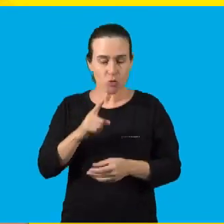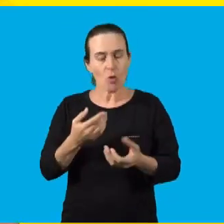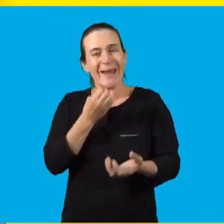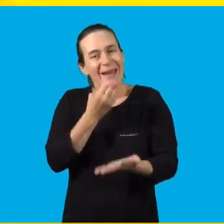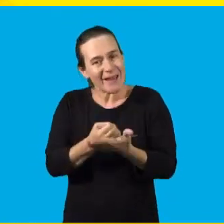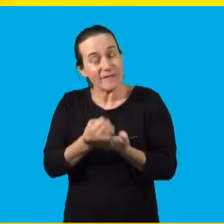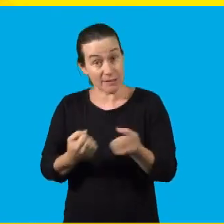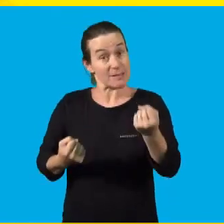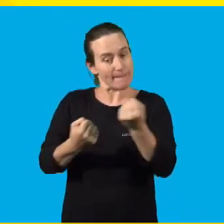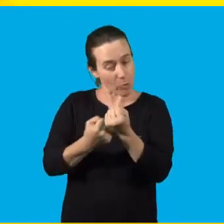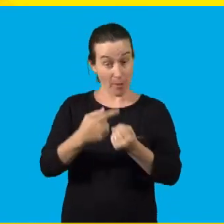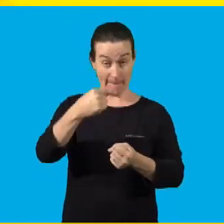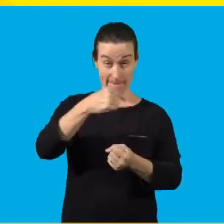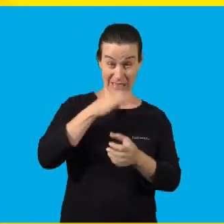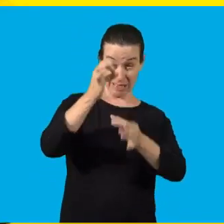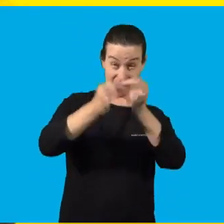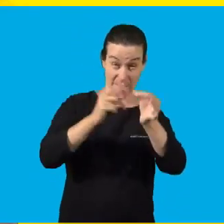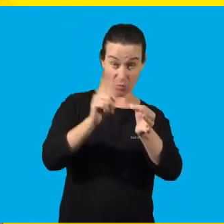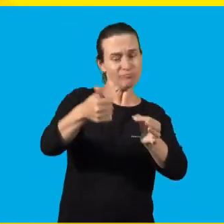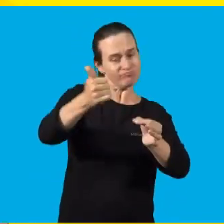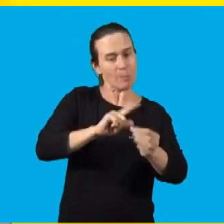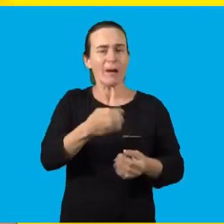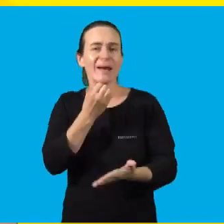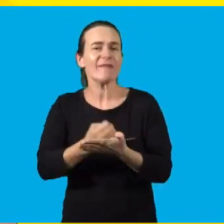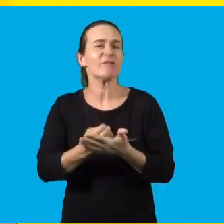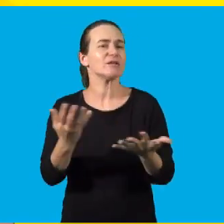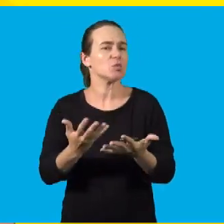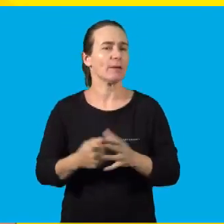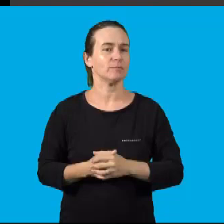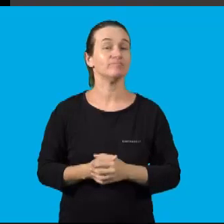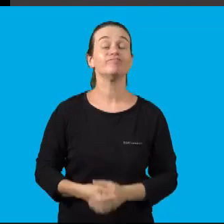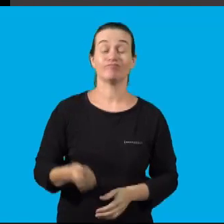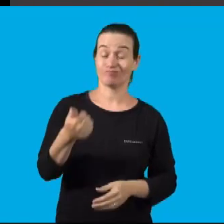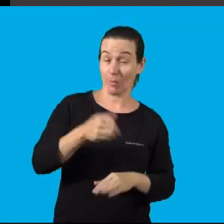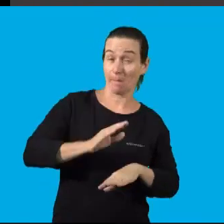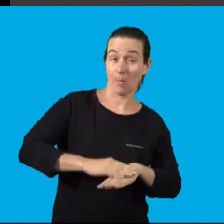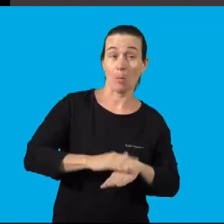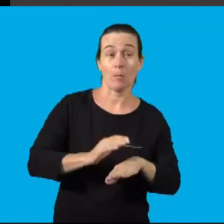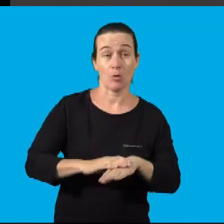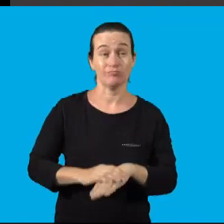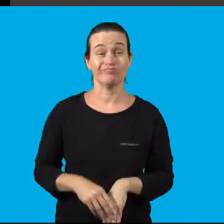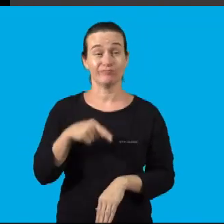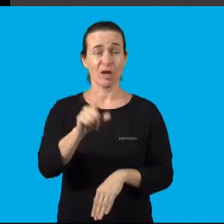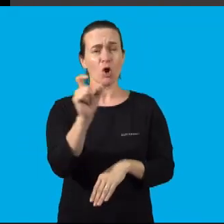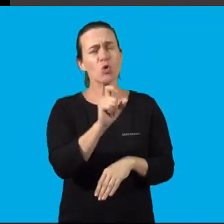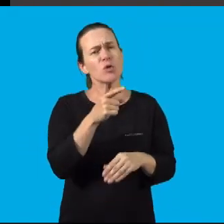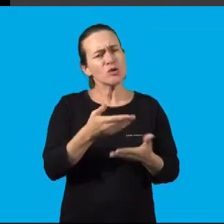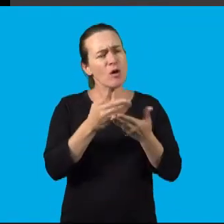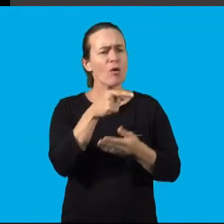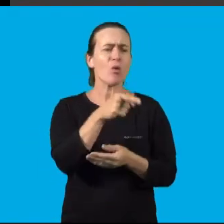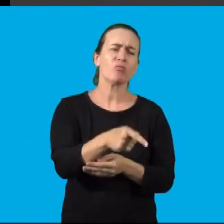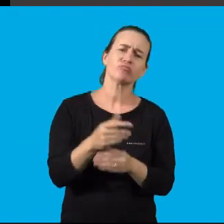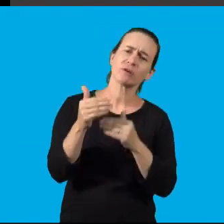that to support the point that we made. Furthermore, while Claudius acts as a caring